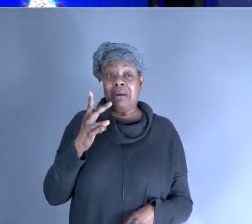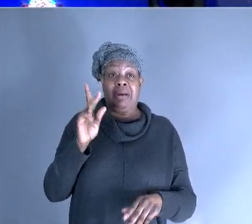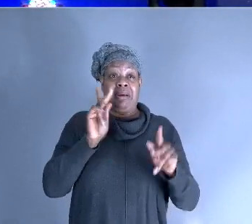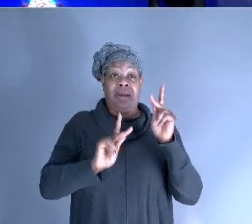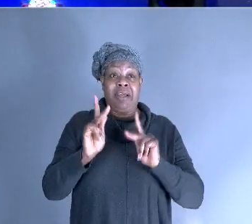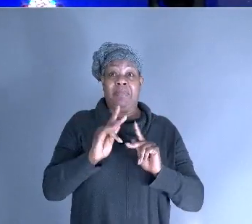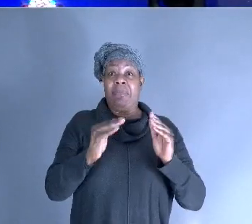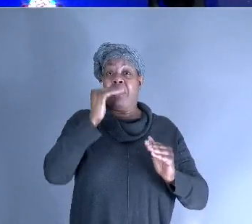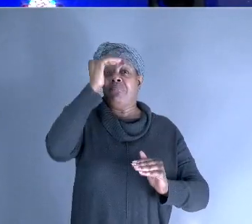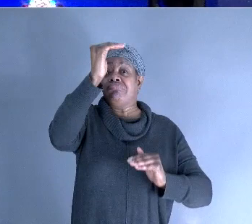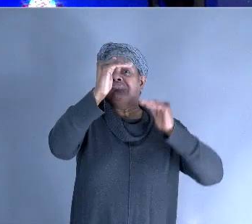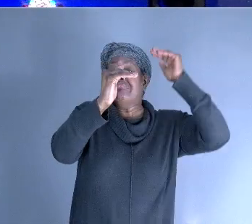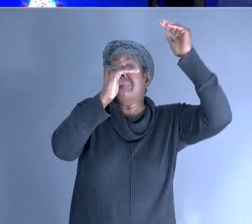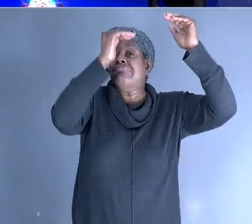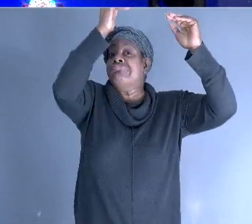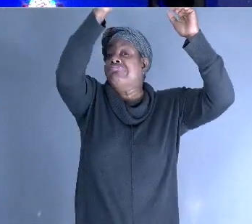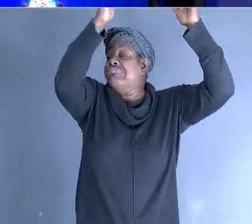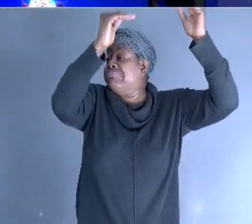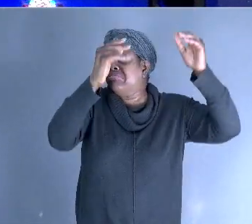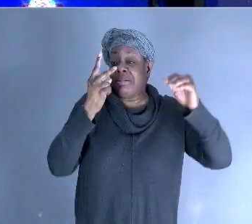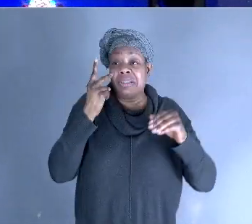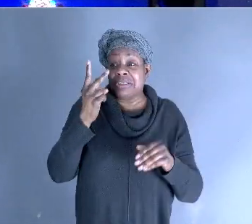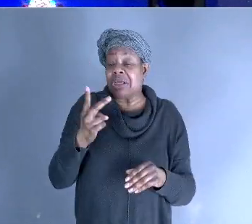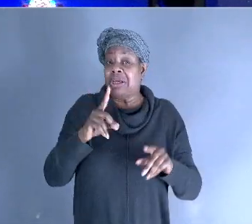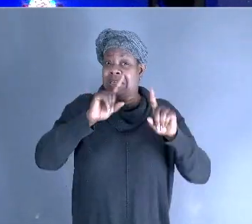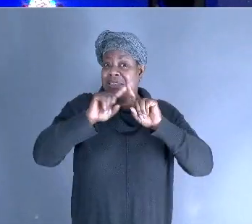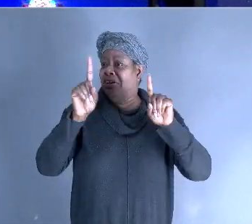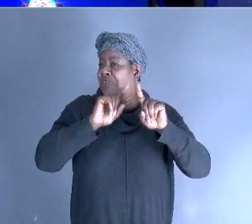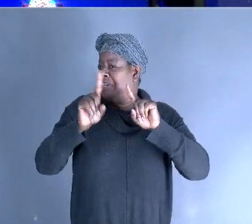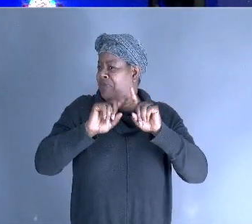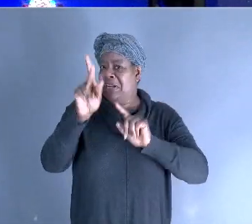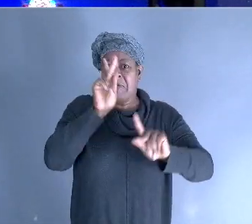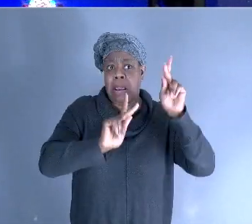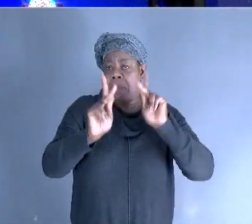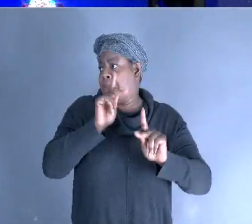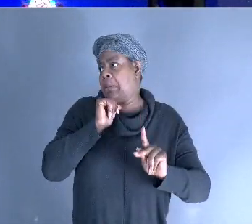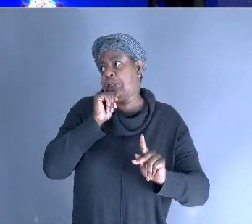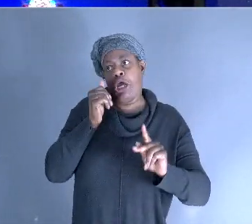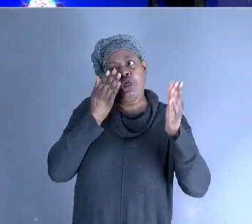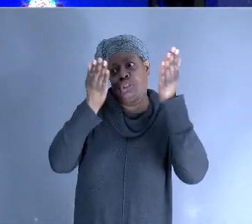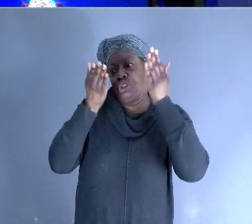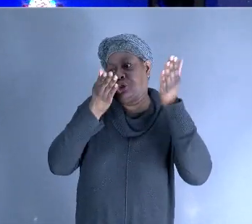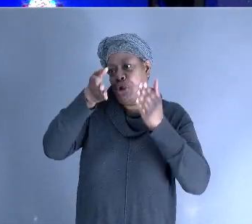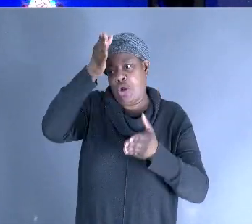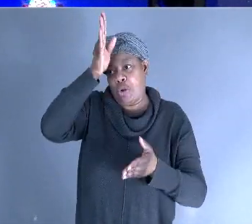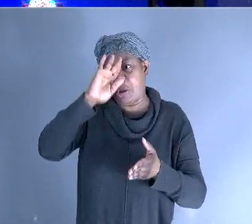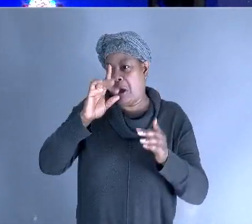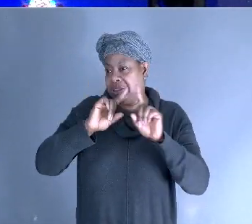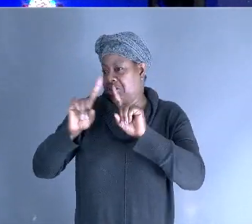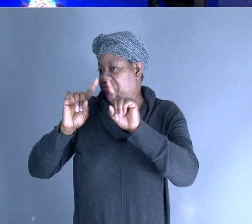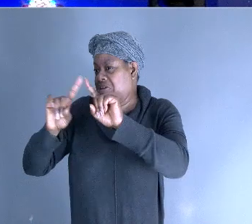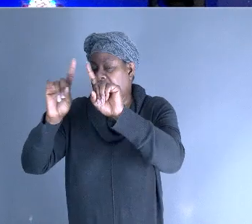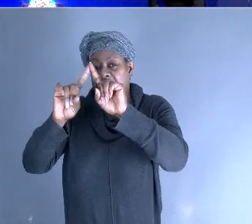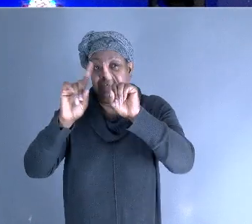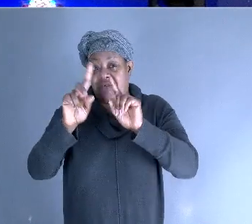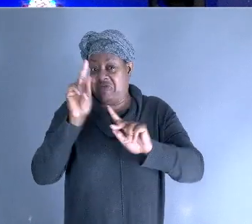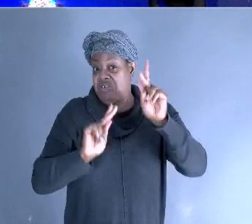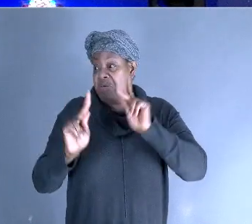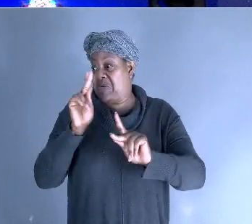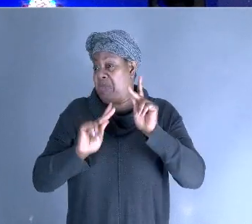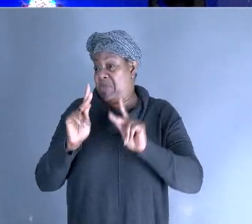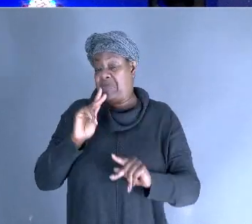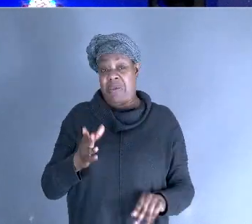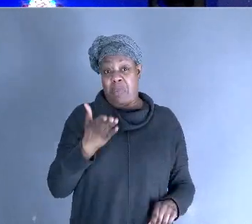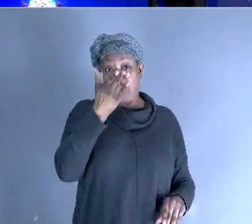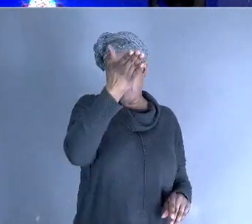Amalekites live in the Negev. And the Hittites. The Jebusites. The Amorites. The Matapanites. The Canaanites. The Stotanites.